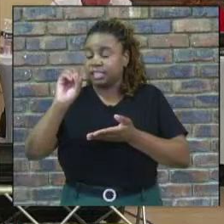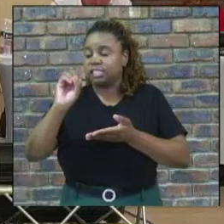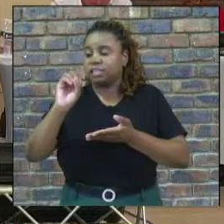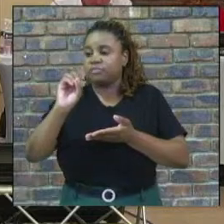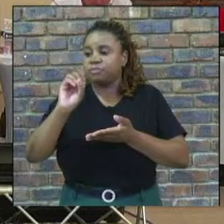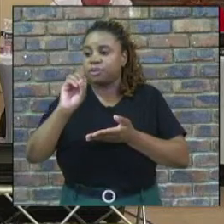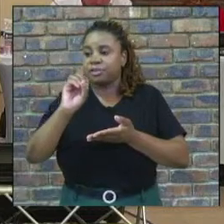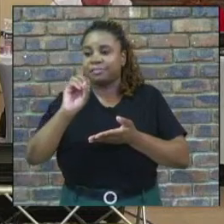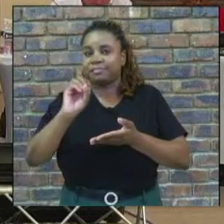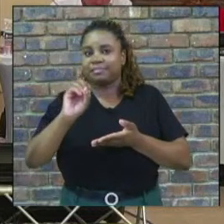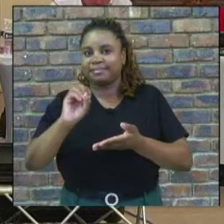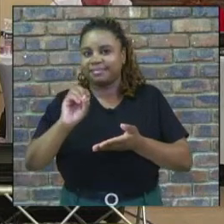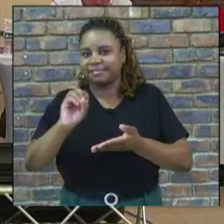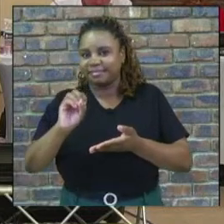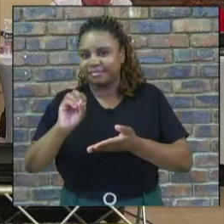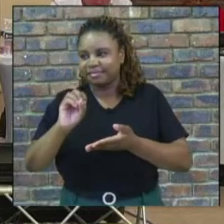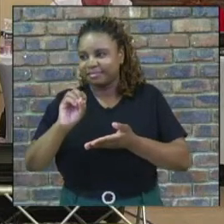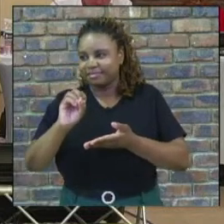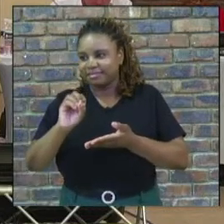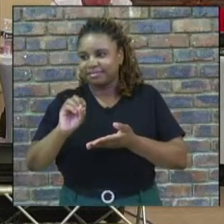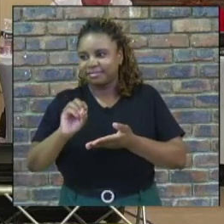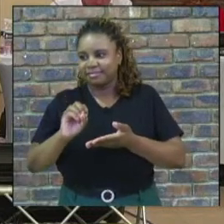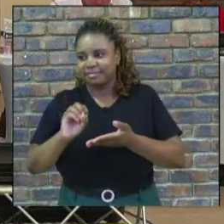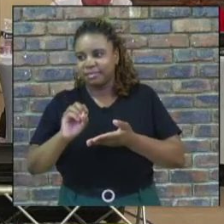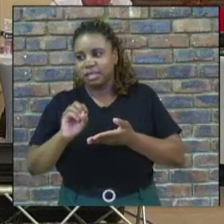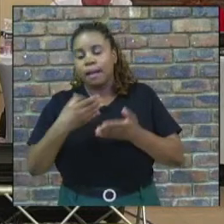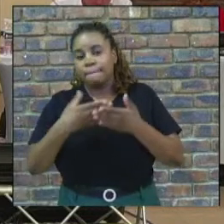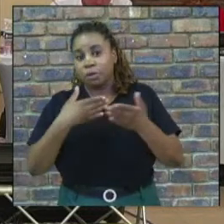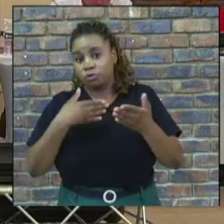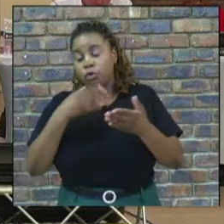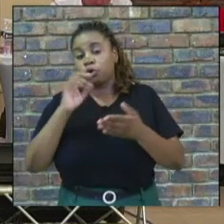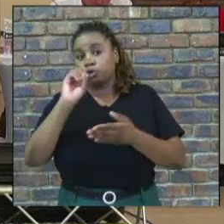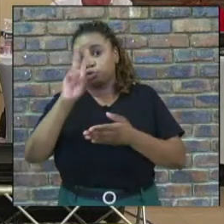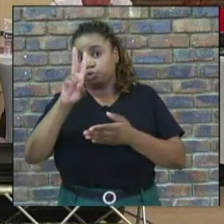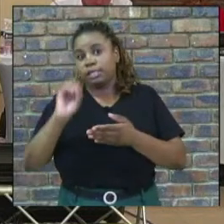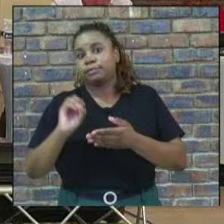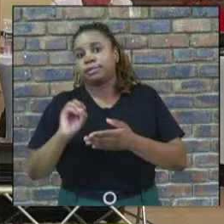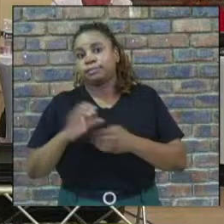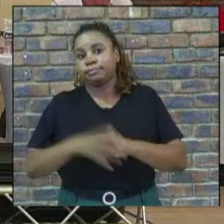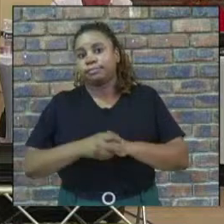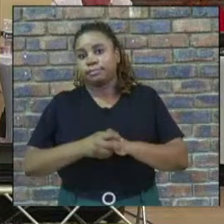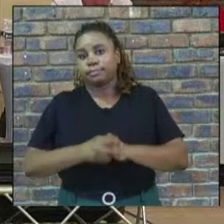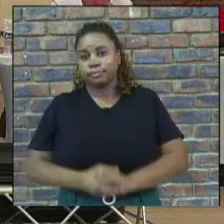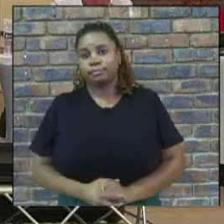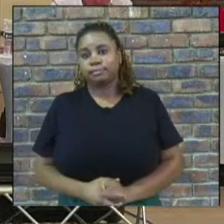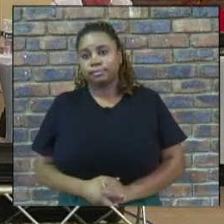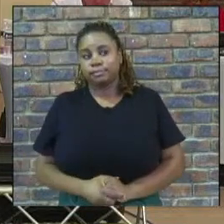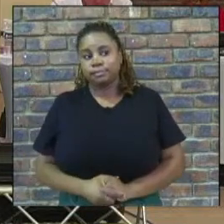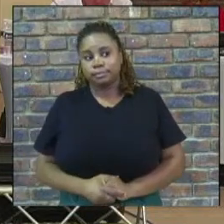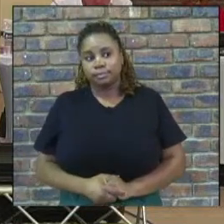Mediapol, hit it. Thank you very much. Start by introducing yourself.